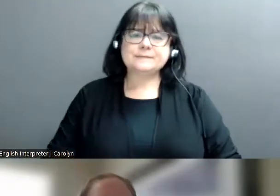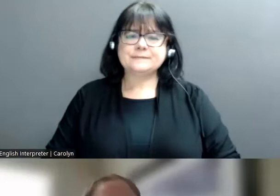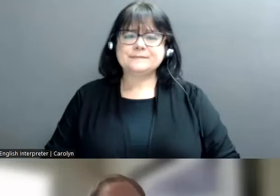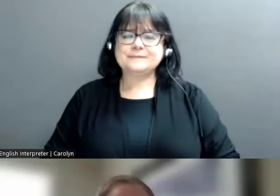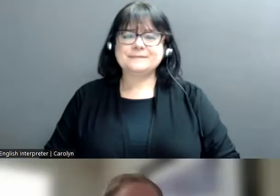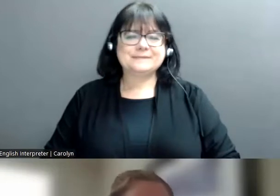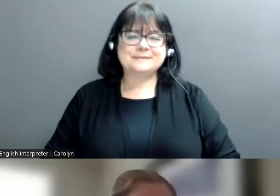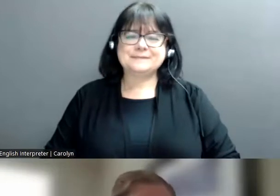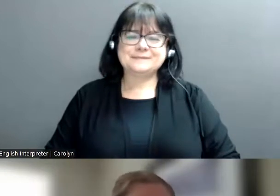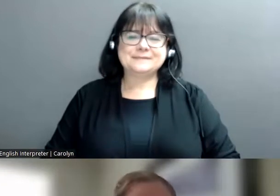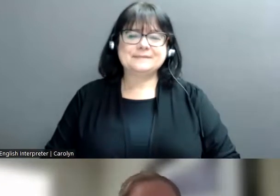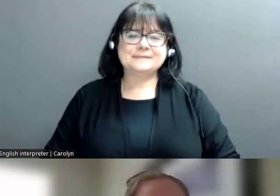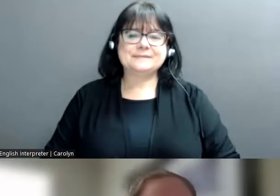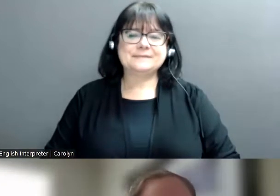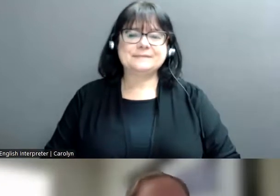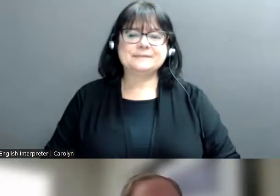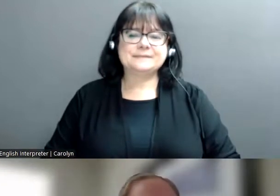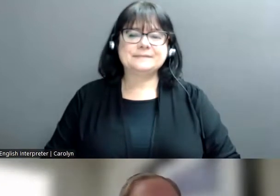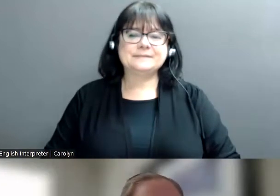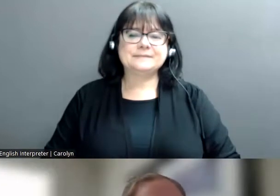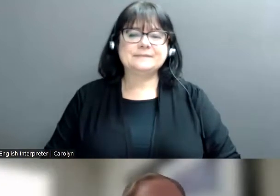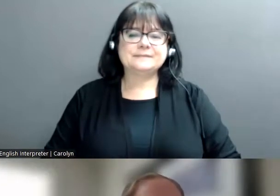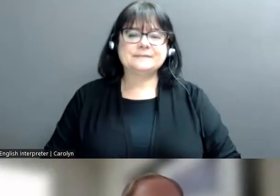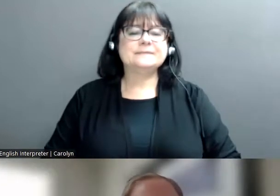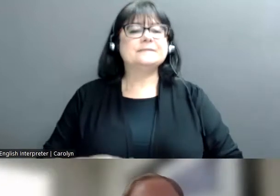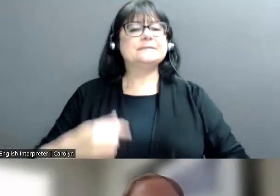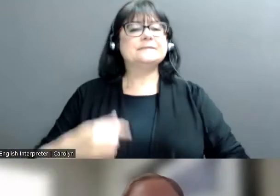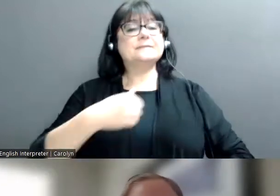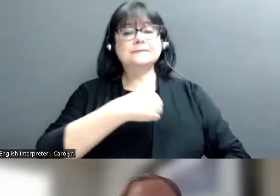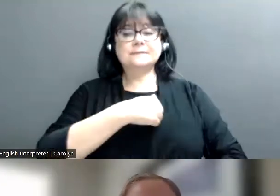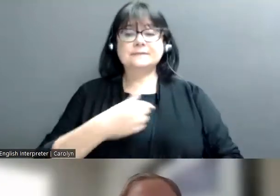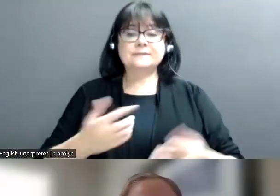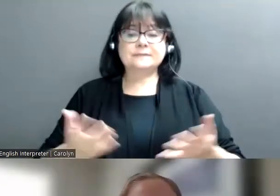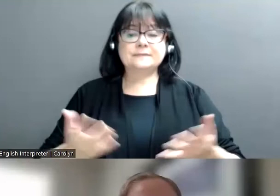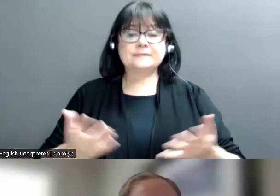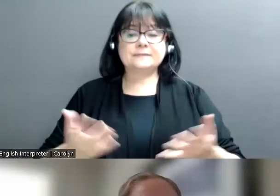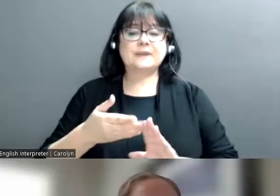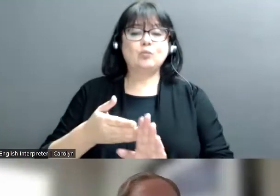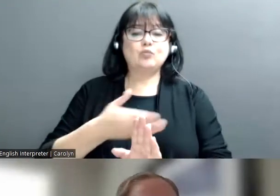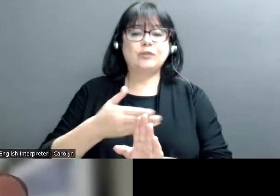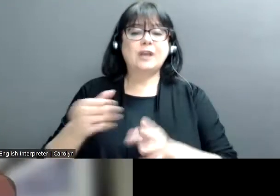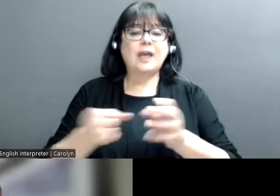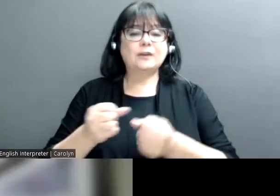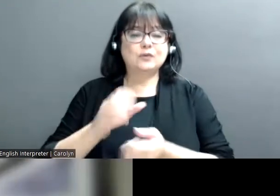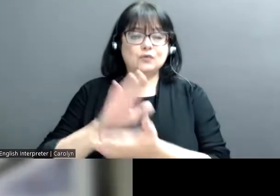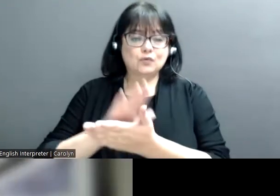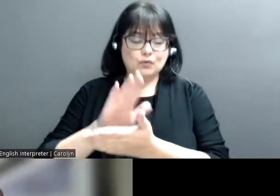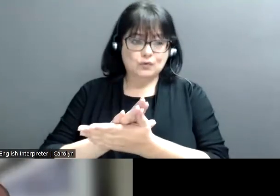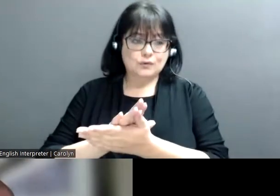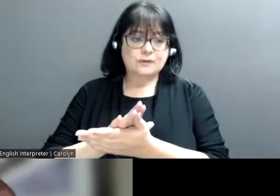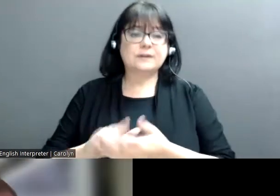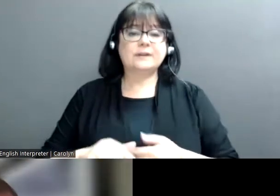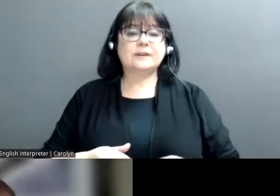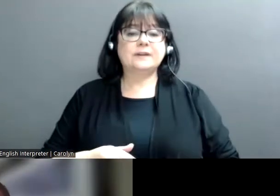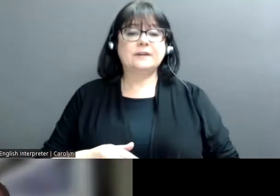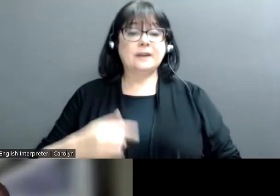I don't know. We're a pre-hired tool. So the policy, what I like about our product